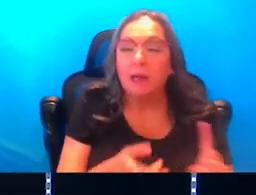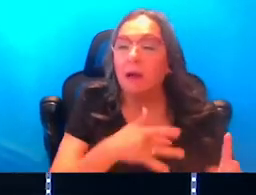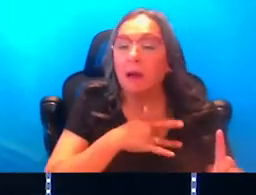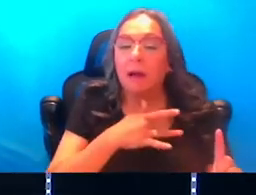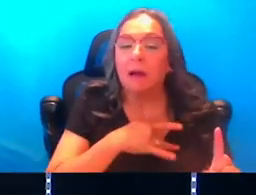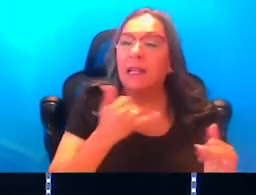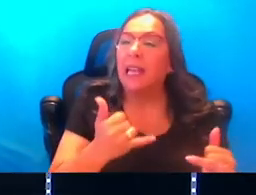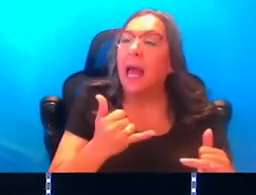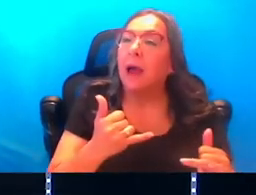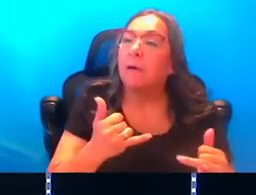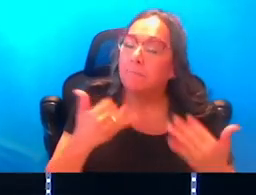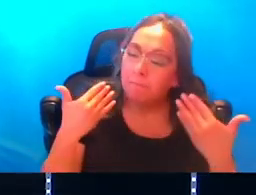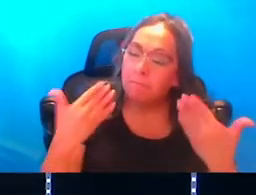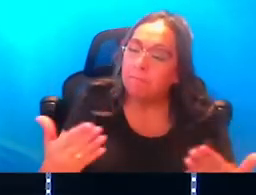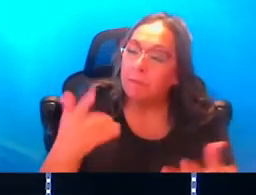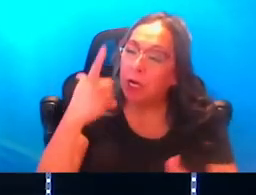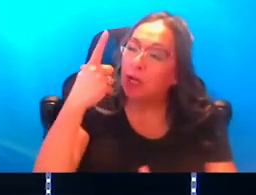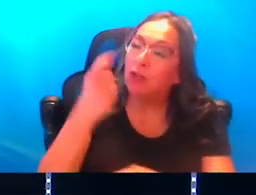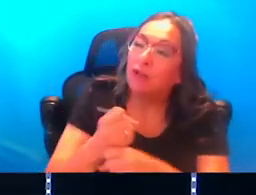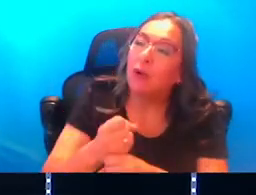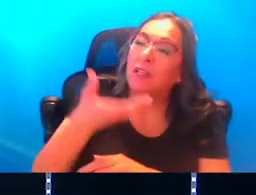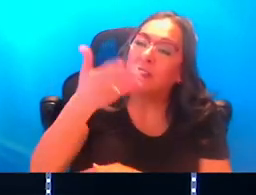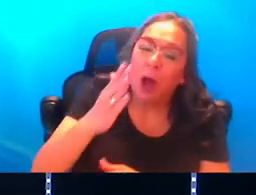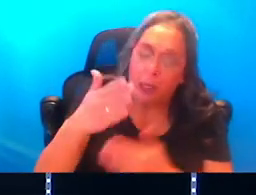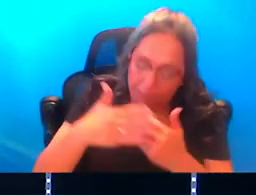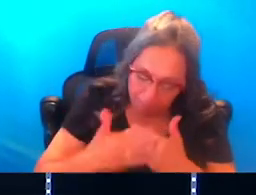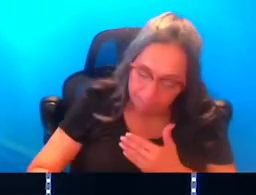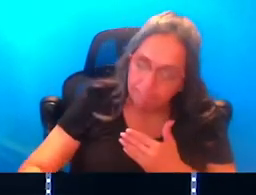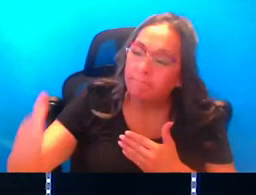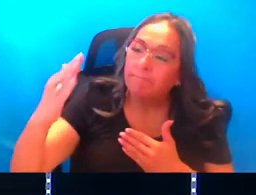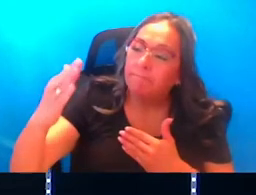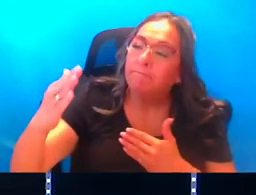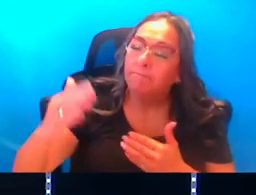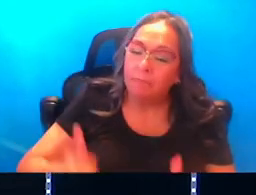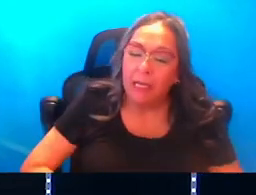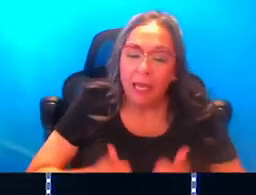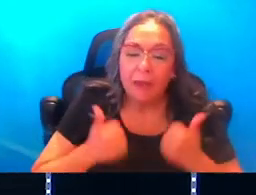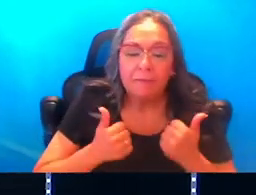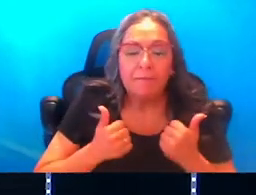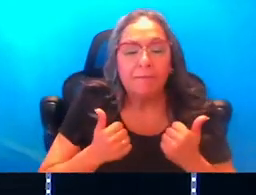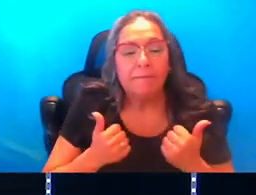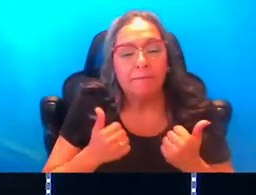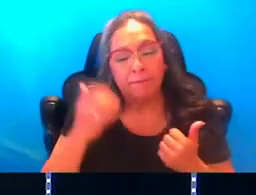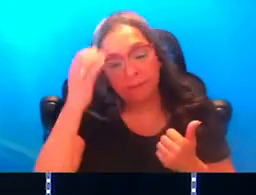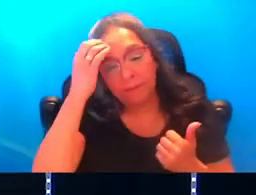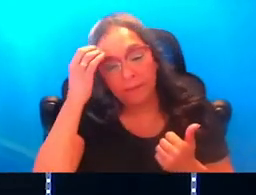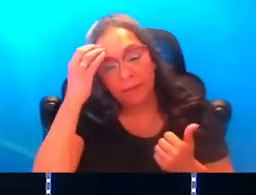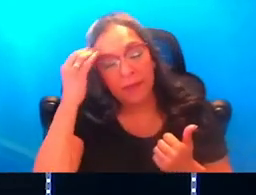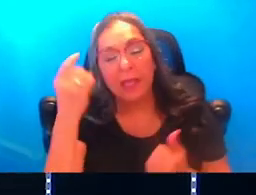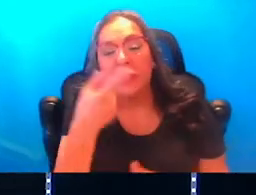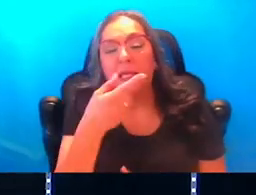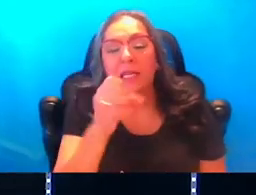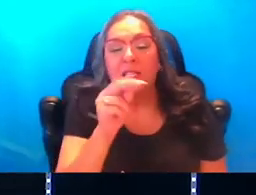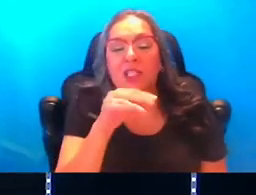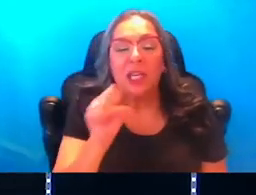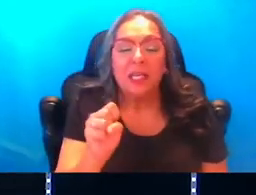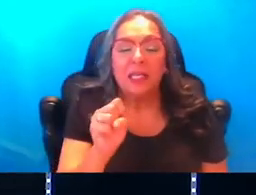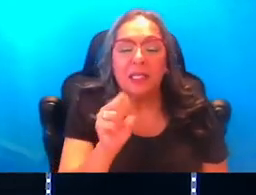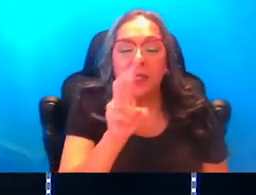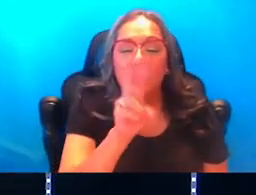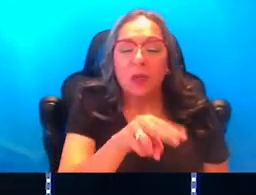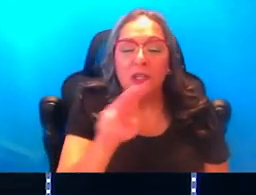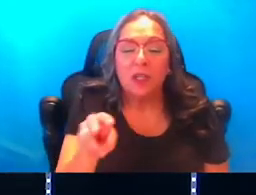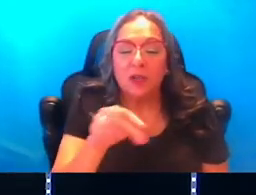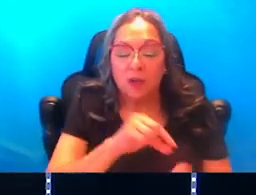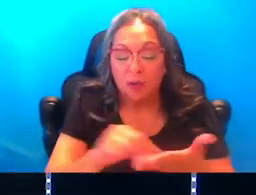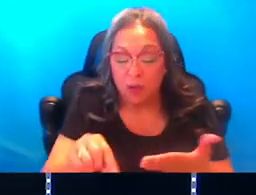life trusting God. So that's going to be important in just a second. So we'll keep going. Genesis 22, verse 1. It says,